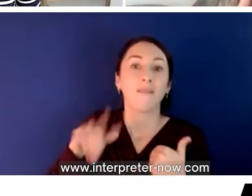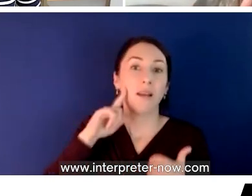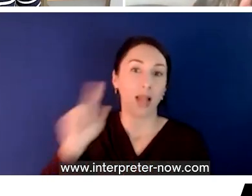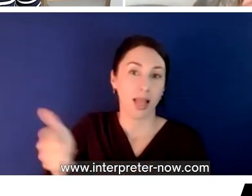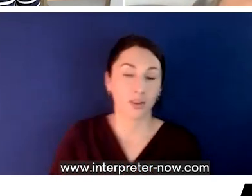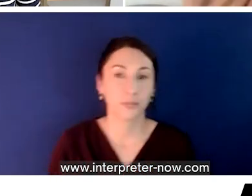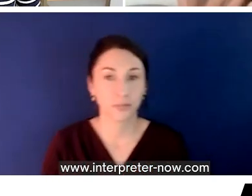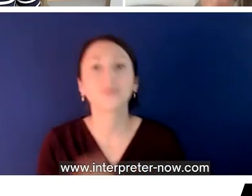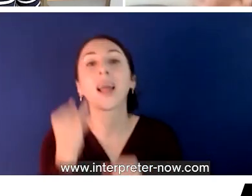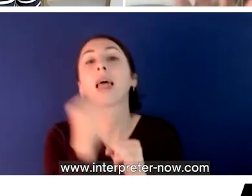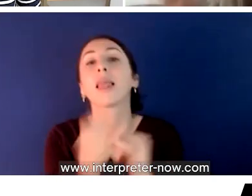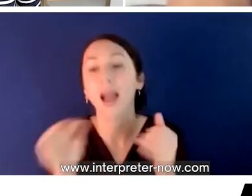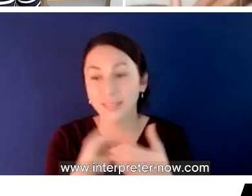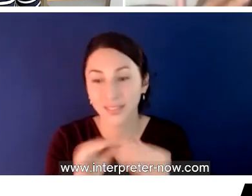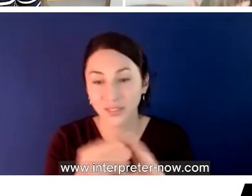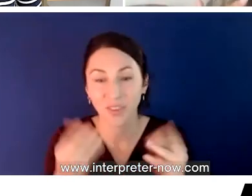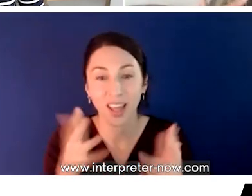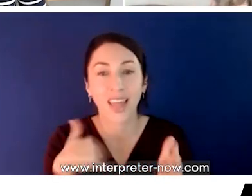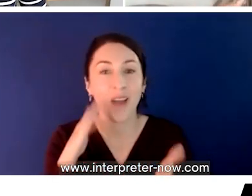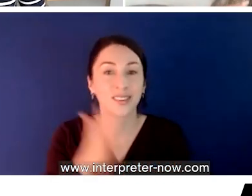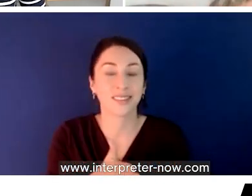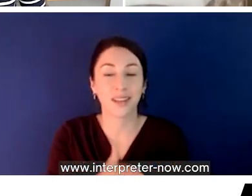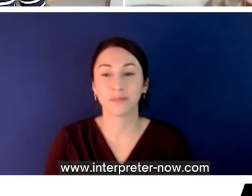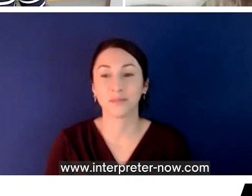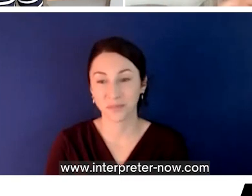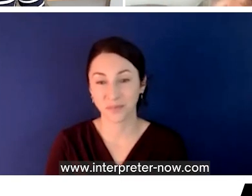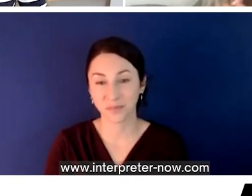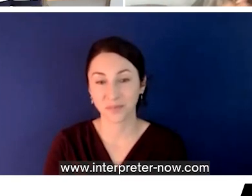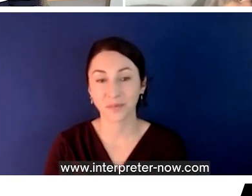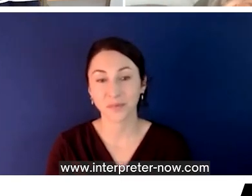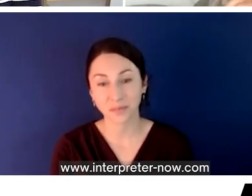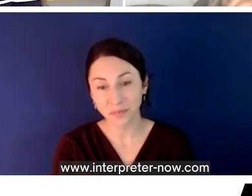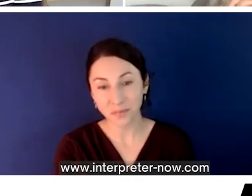So, all right, last story, and then I will stop talking for a minute.